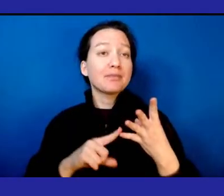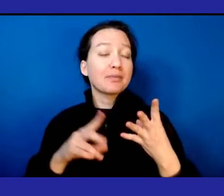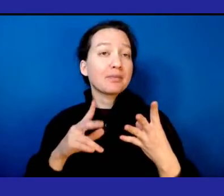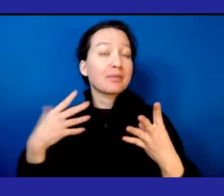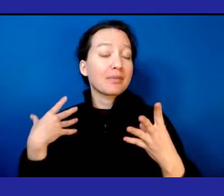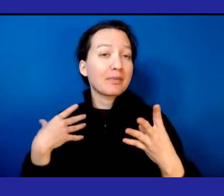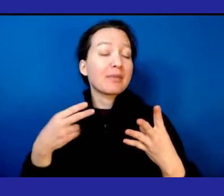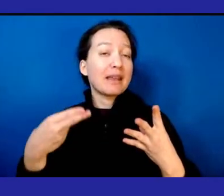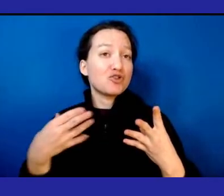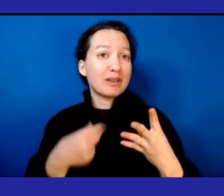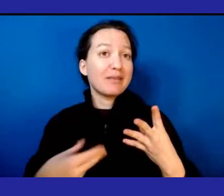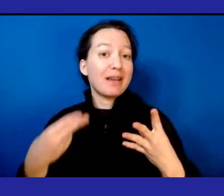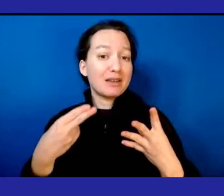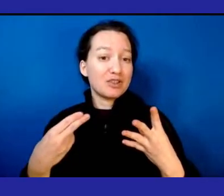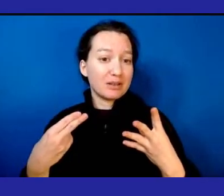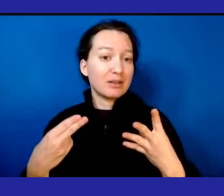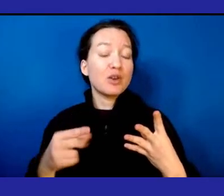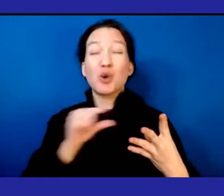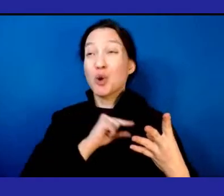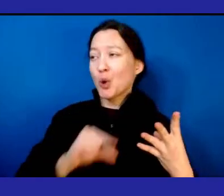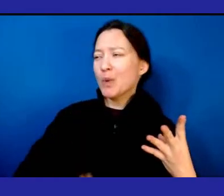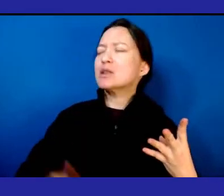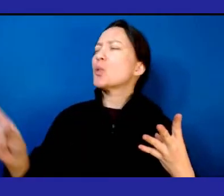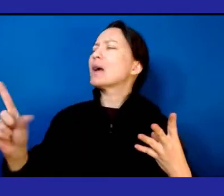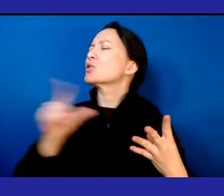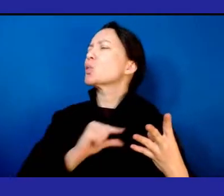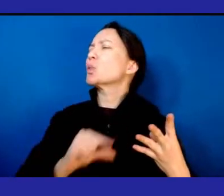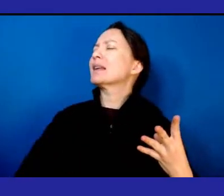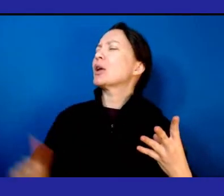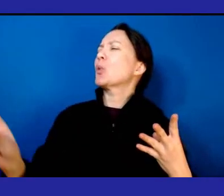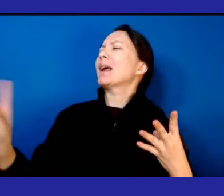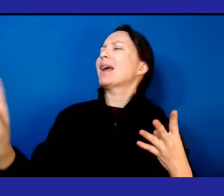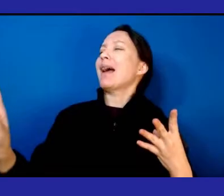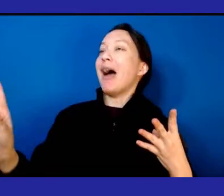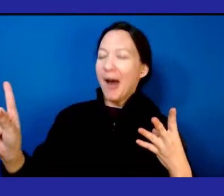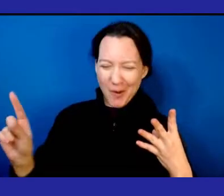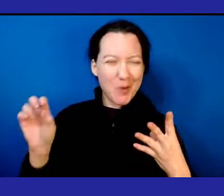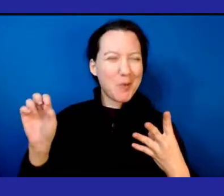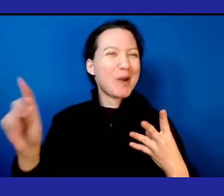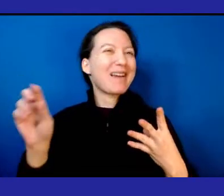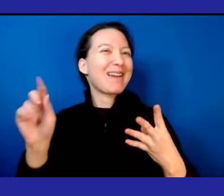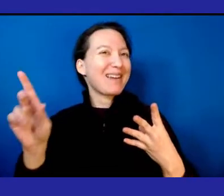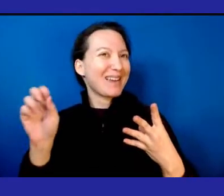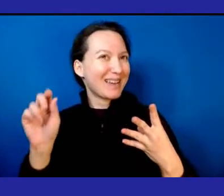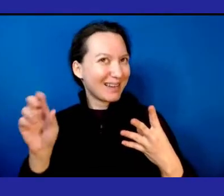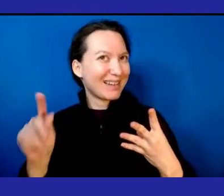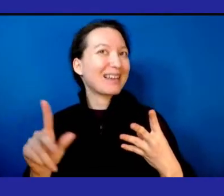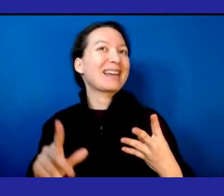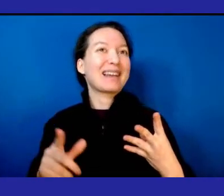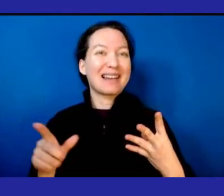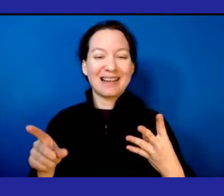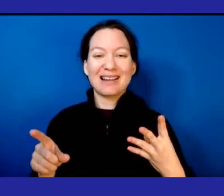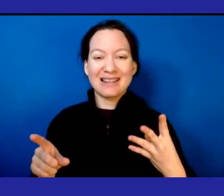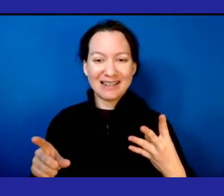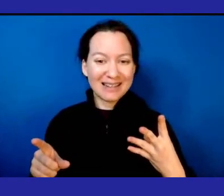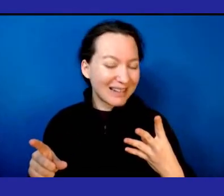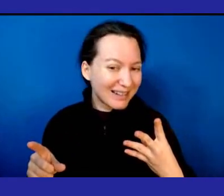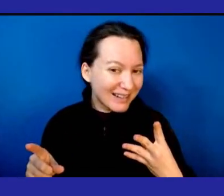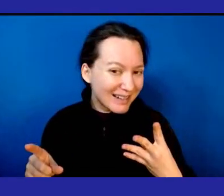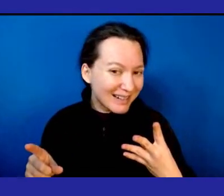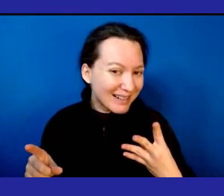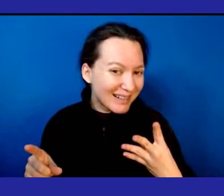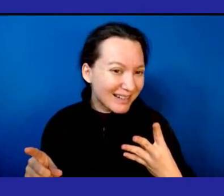Hospital Queens. Is Queens in the house? Yes, indeed. Okay, Yes, okay. indeed. We're traveling a little heavy this evening.